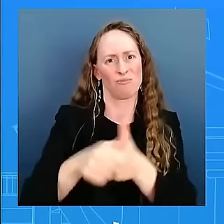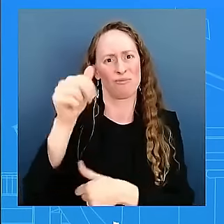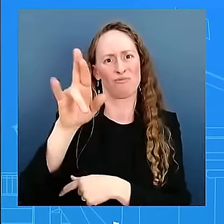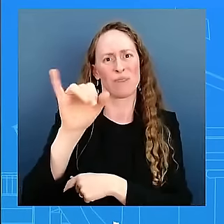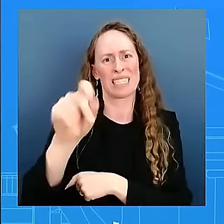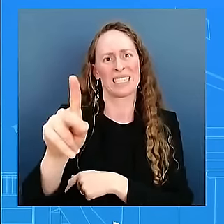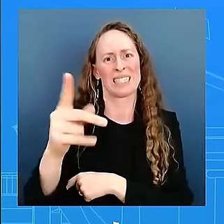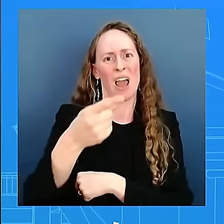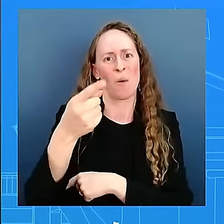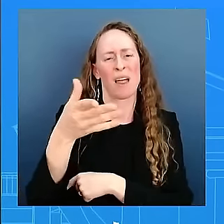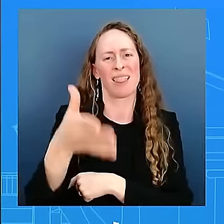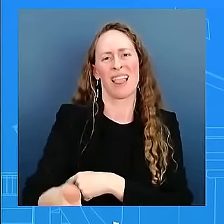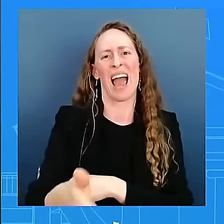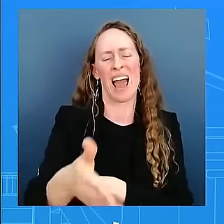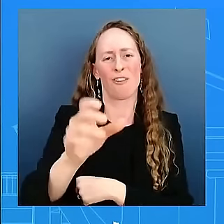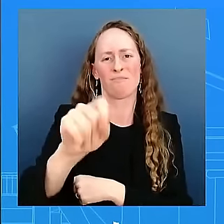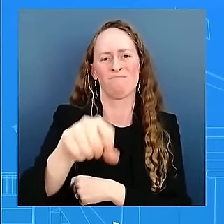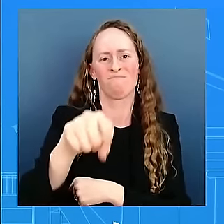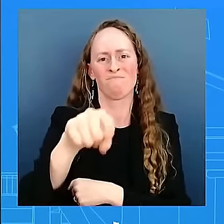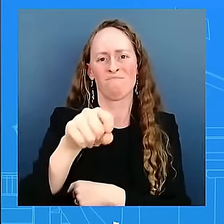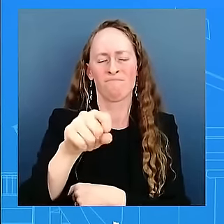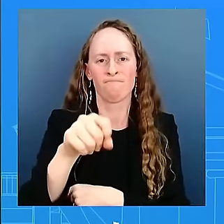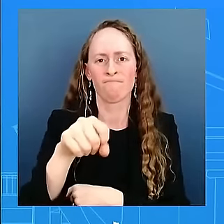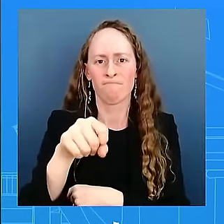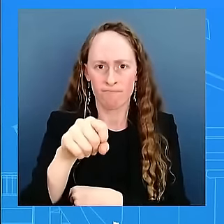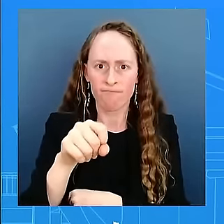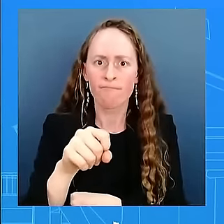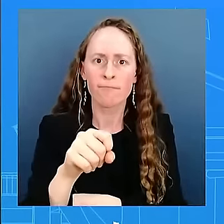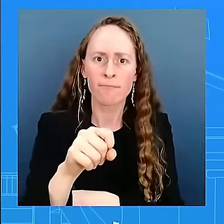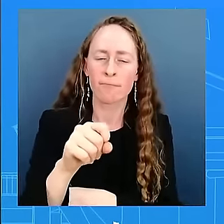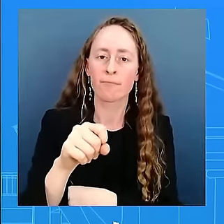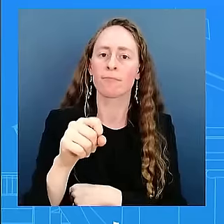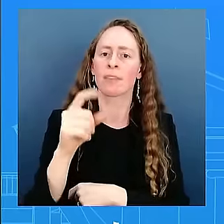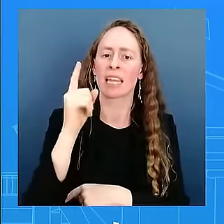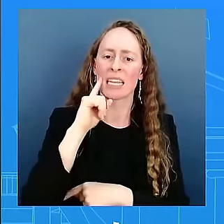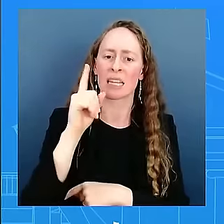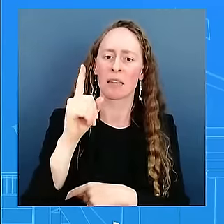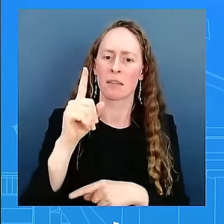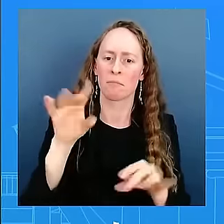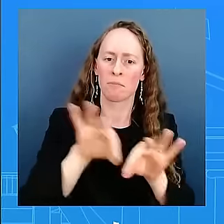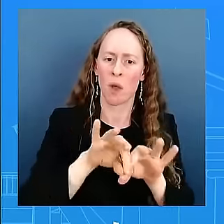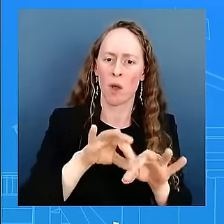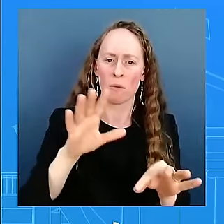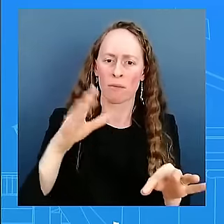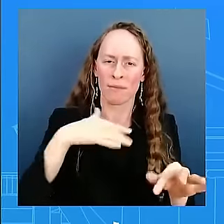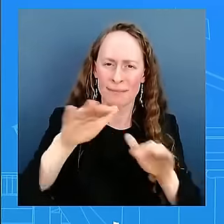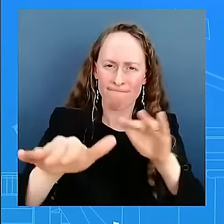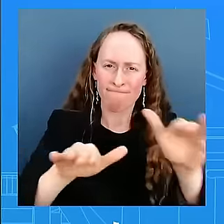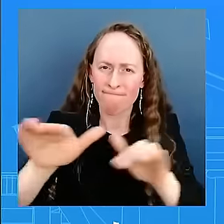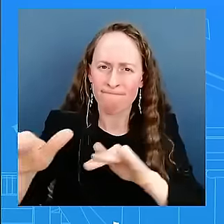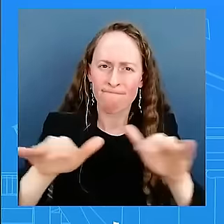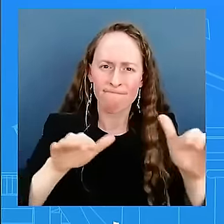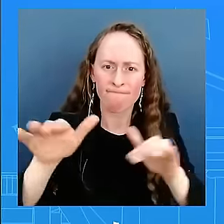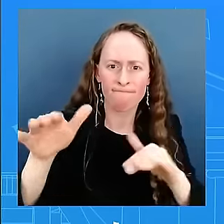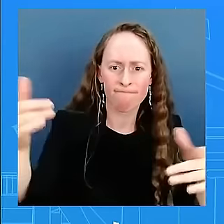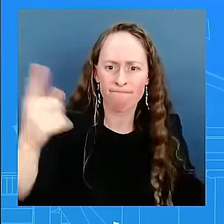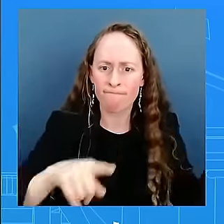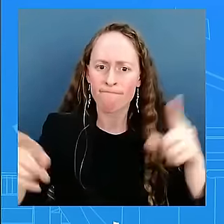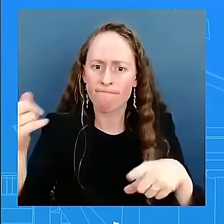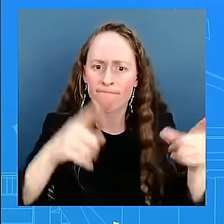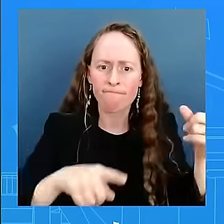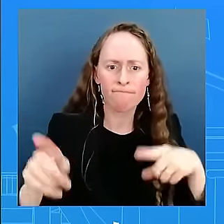we believe we do have to be engaging in intensive efforts now through deterrence, through de-escalation, through